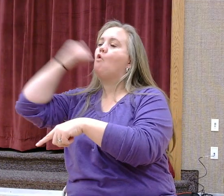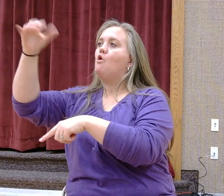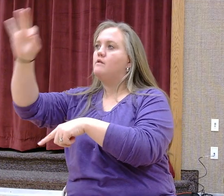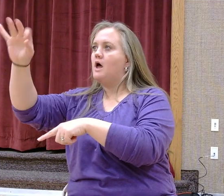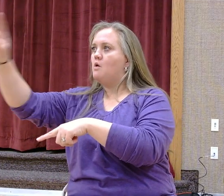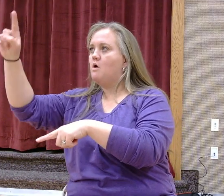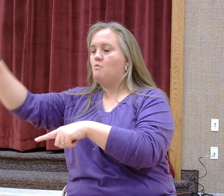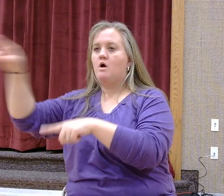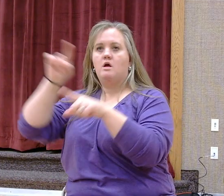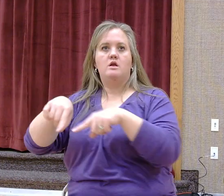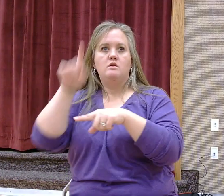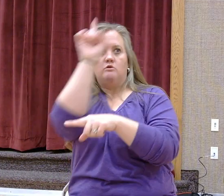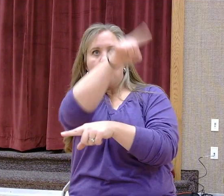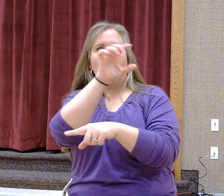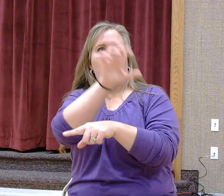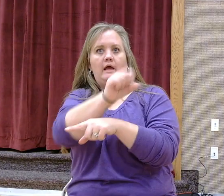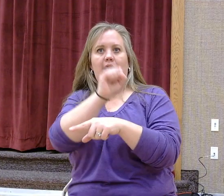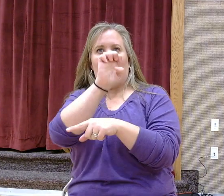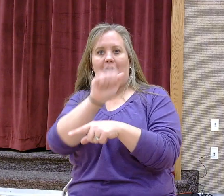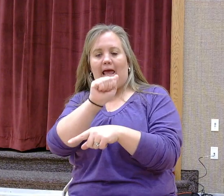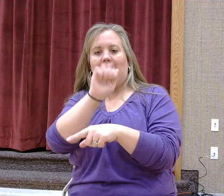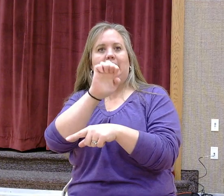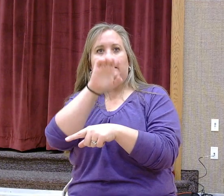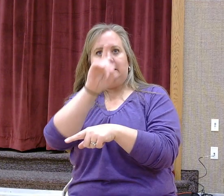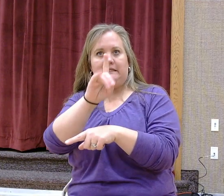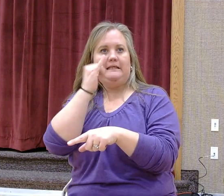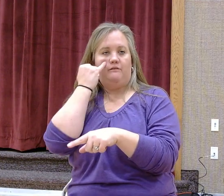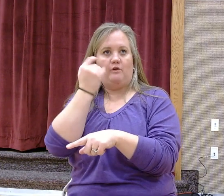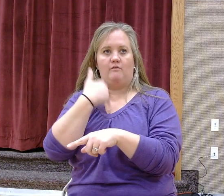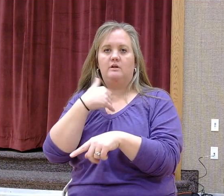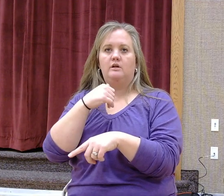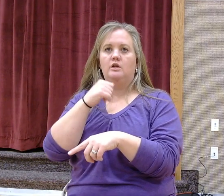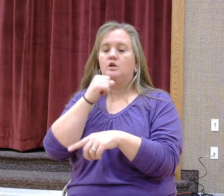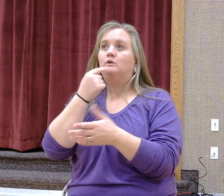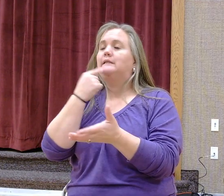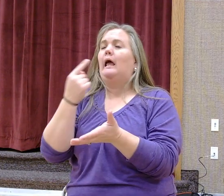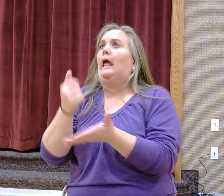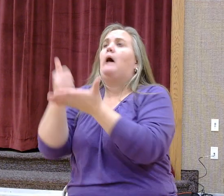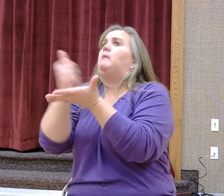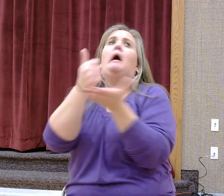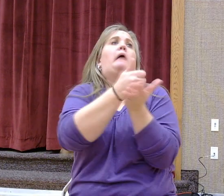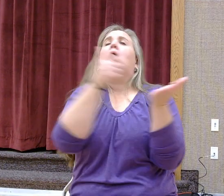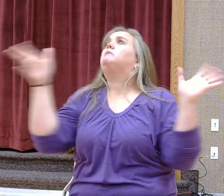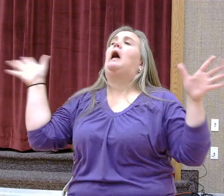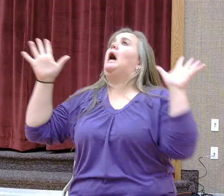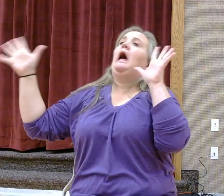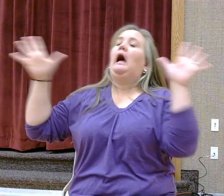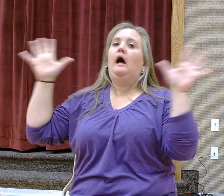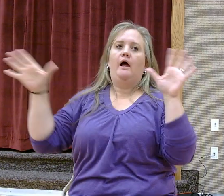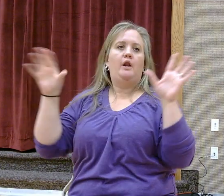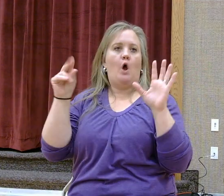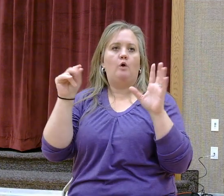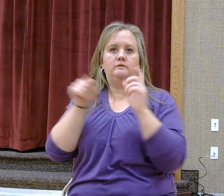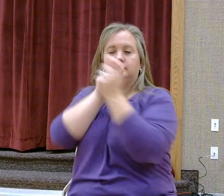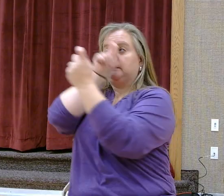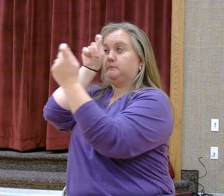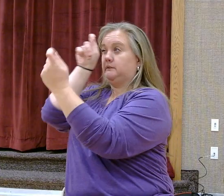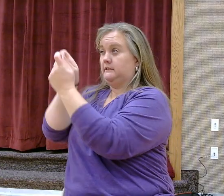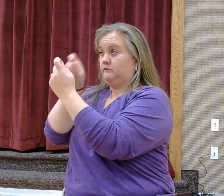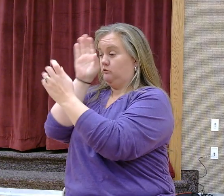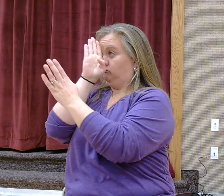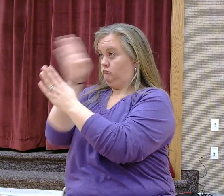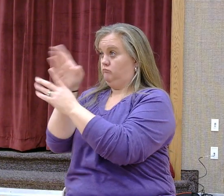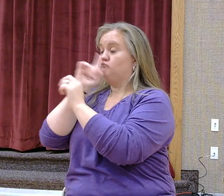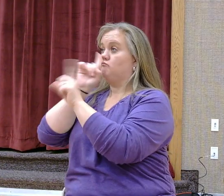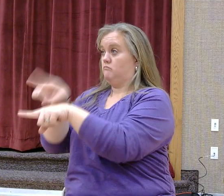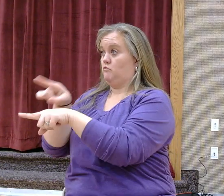an AED if there is one. Okay? Very specific. You're not just saying that out in the ethos. You're being very specific and giving